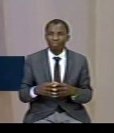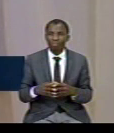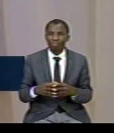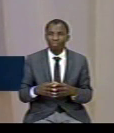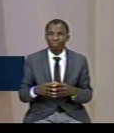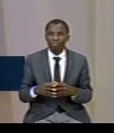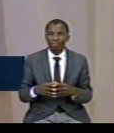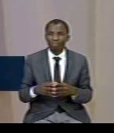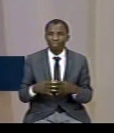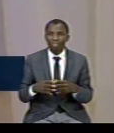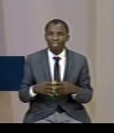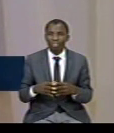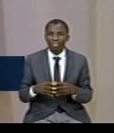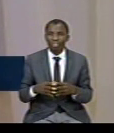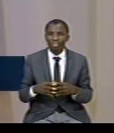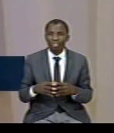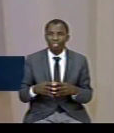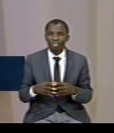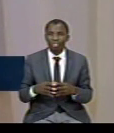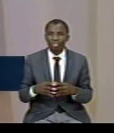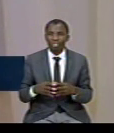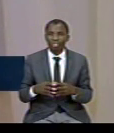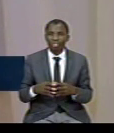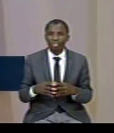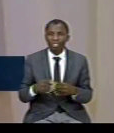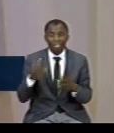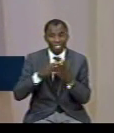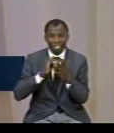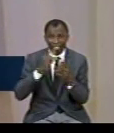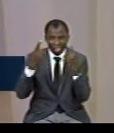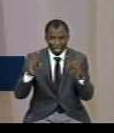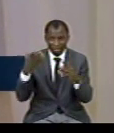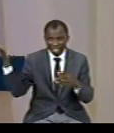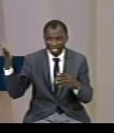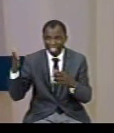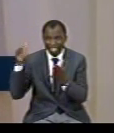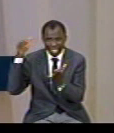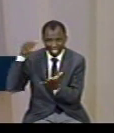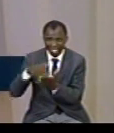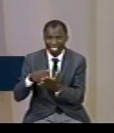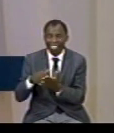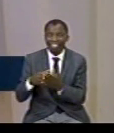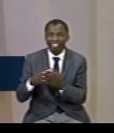Let's get it. It's happening there again. It's happening there.